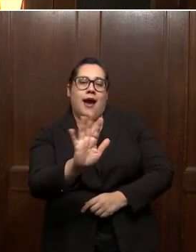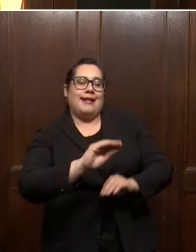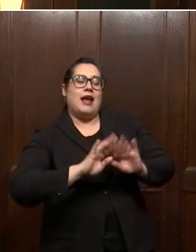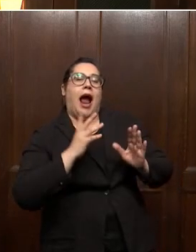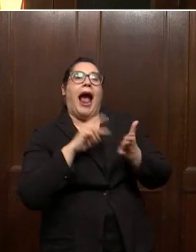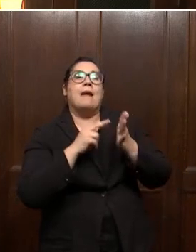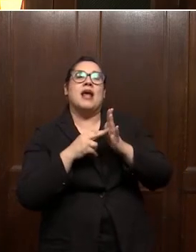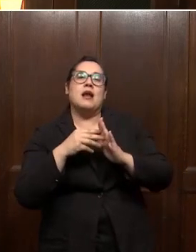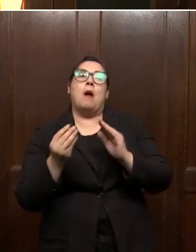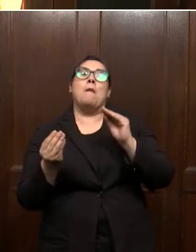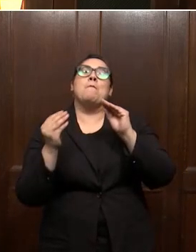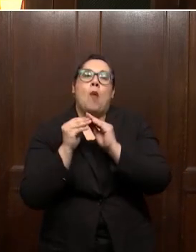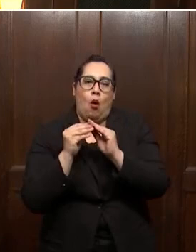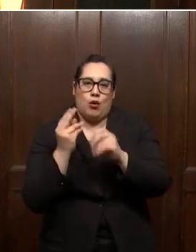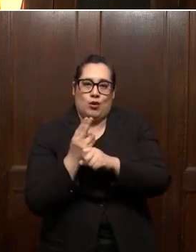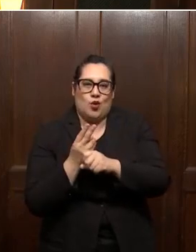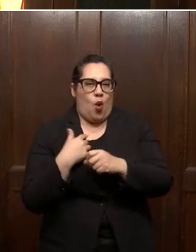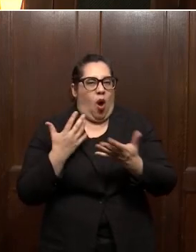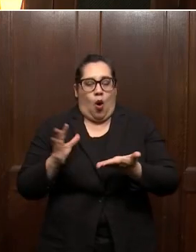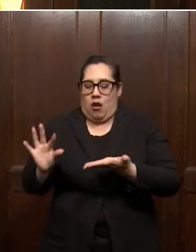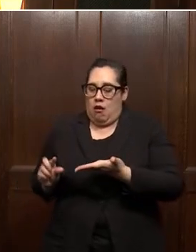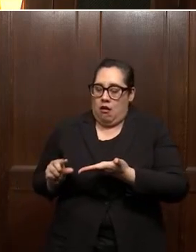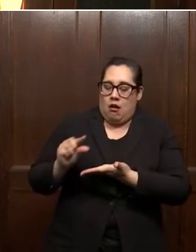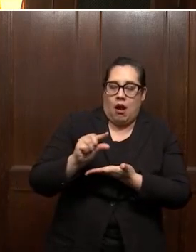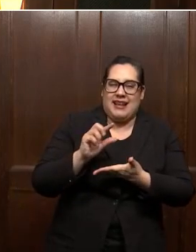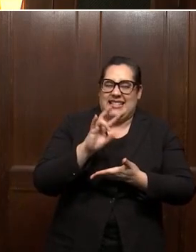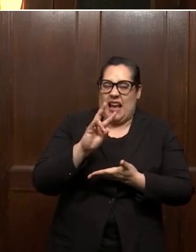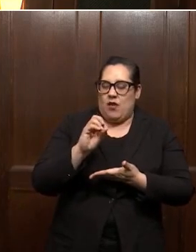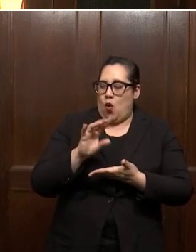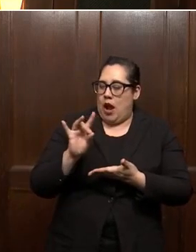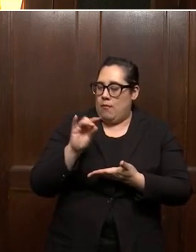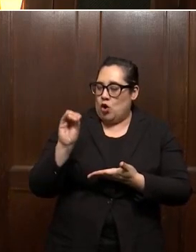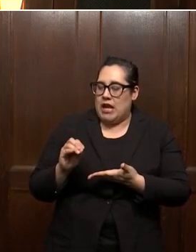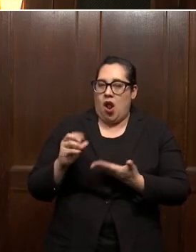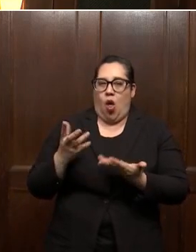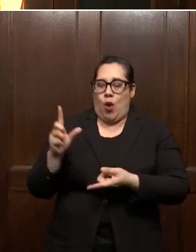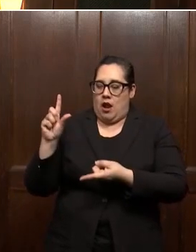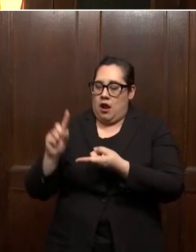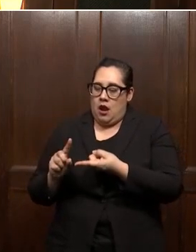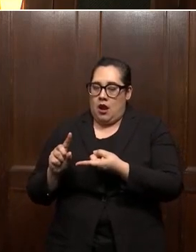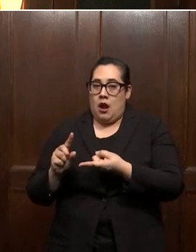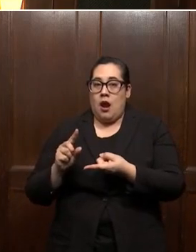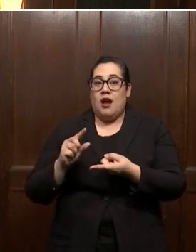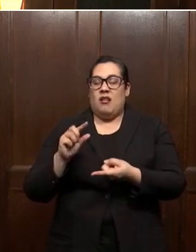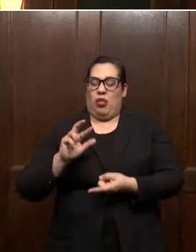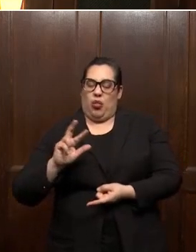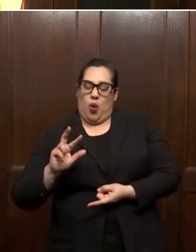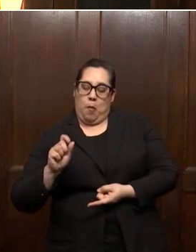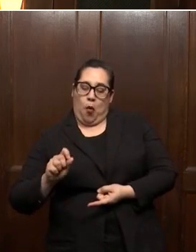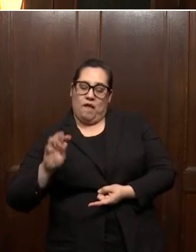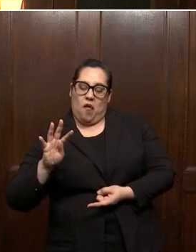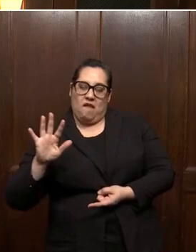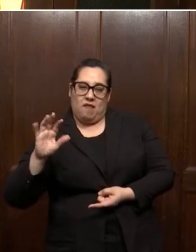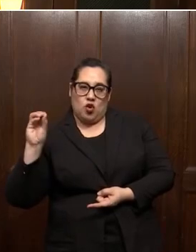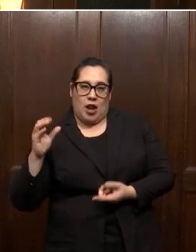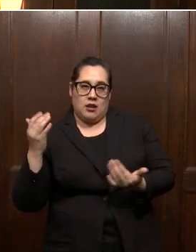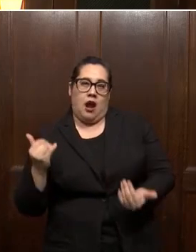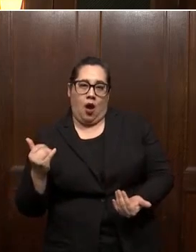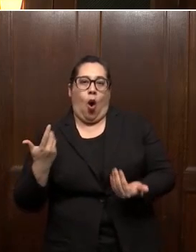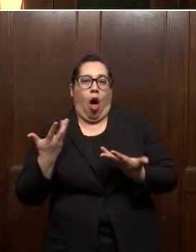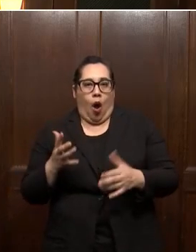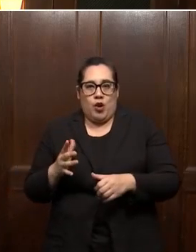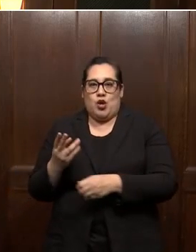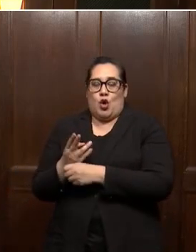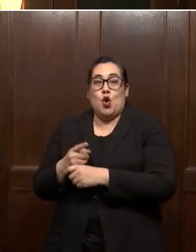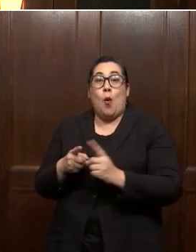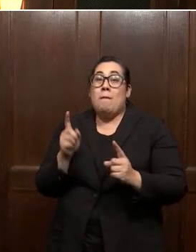further. We have already taken it from what was about a 7 or 8% reserve fund down to what it was right now, about 3.45%. But you need